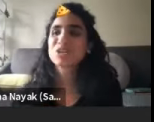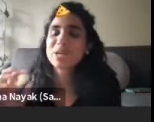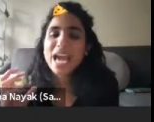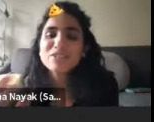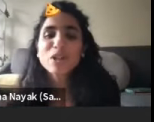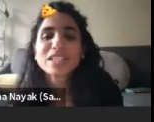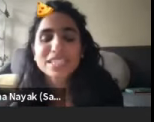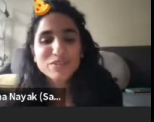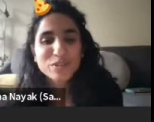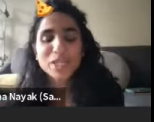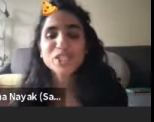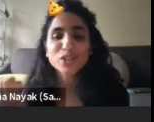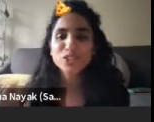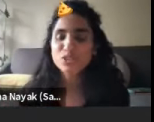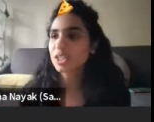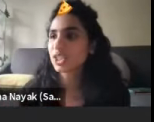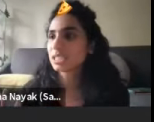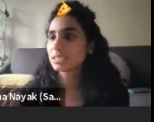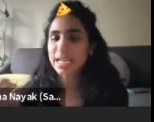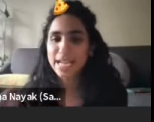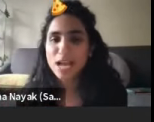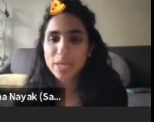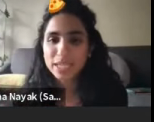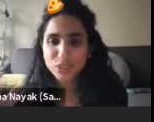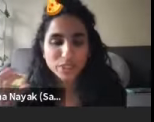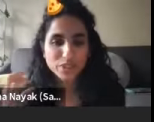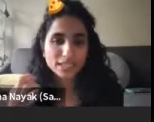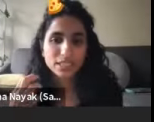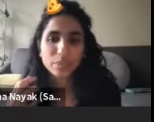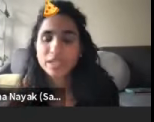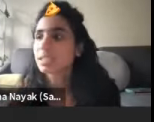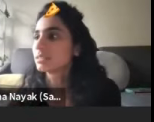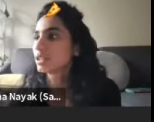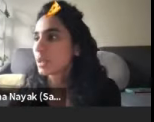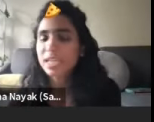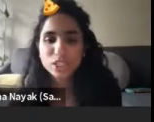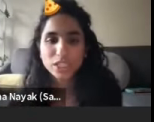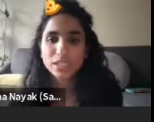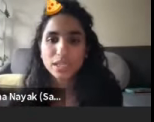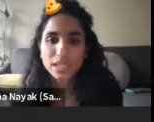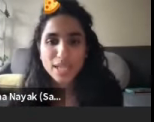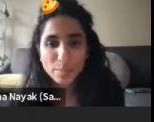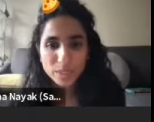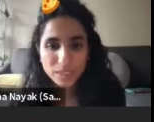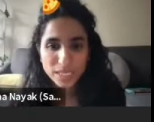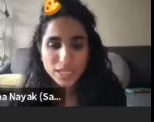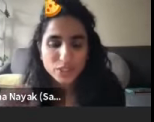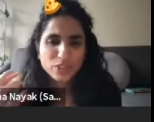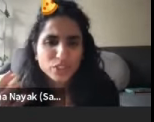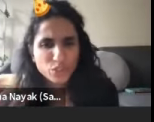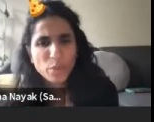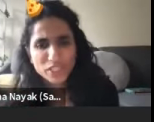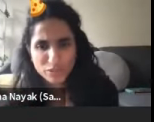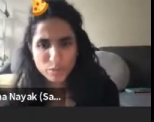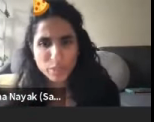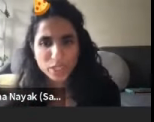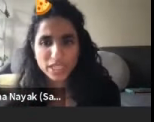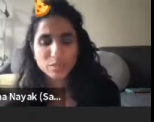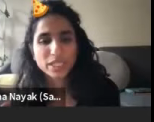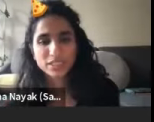All right, so we have all this information on structure, dynamics, you know, interacting partners, location, numbers. So there is so